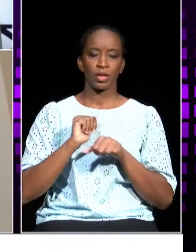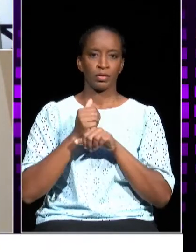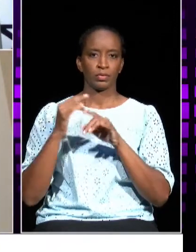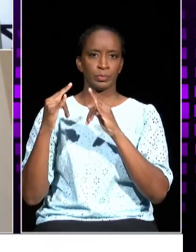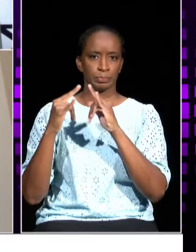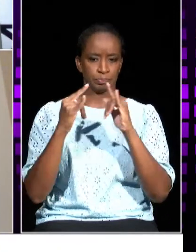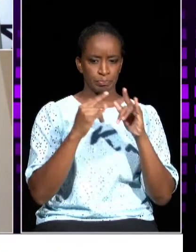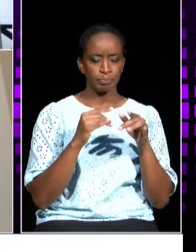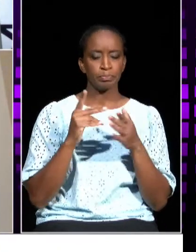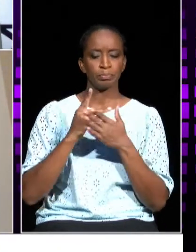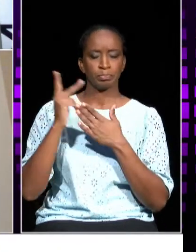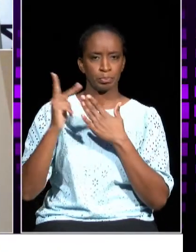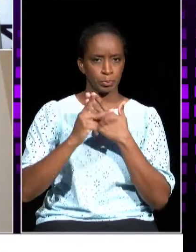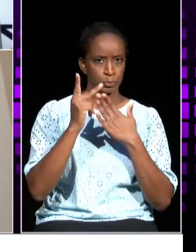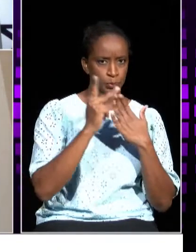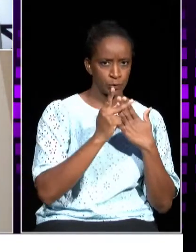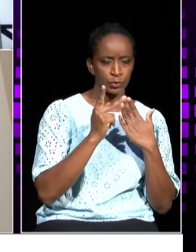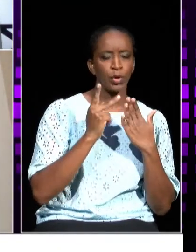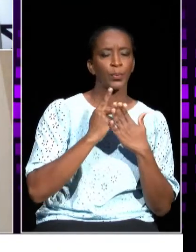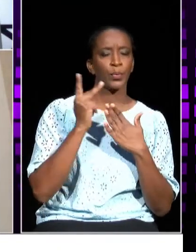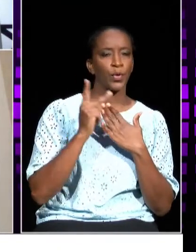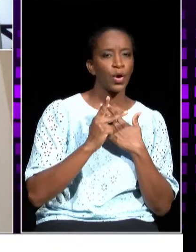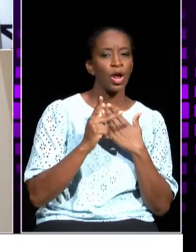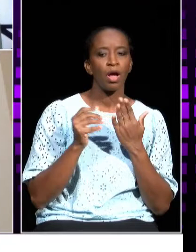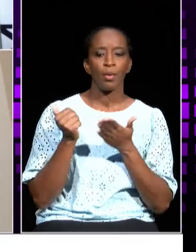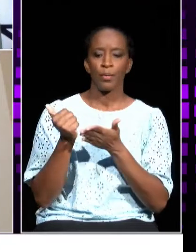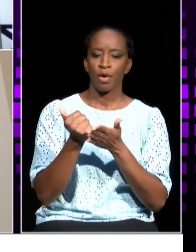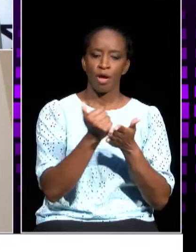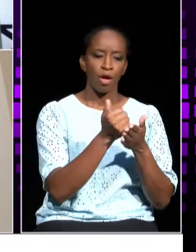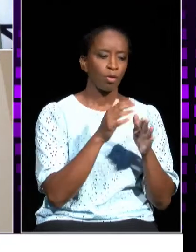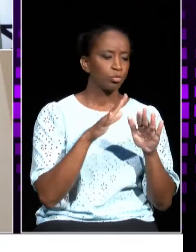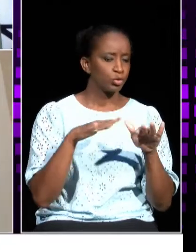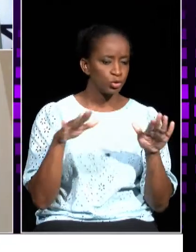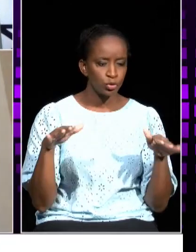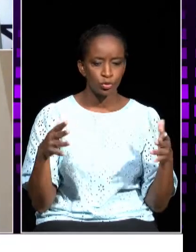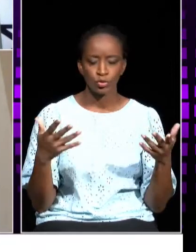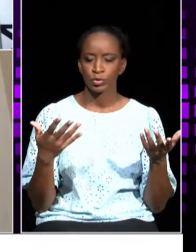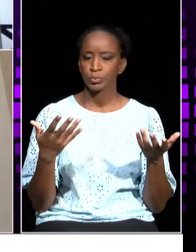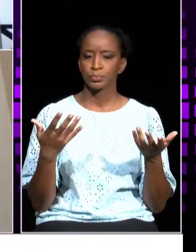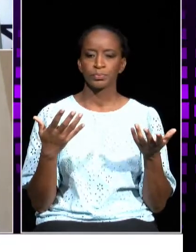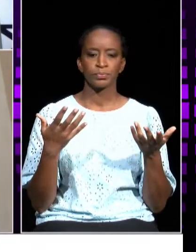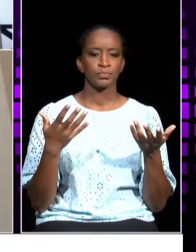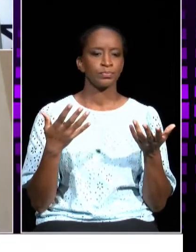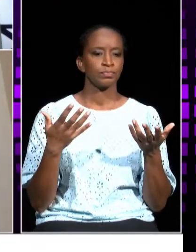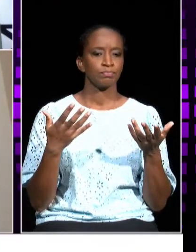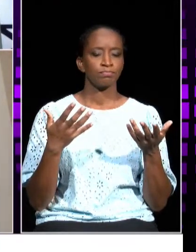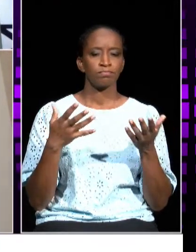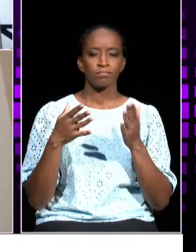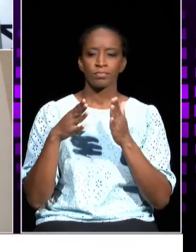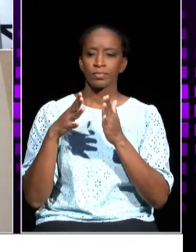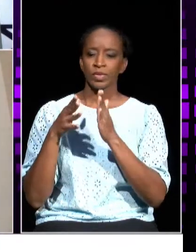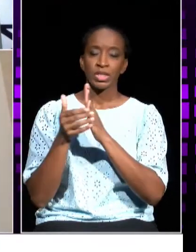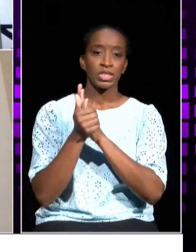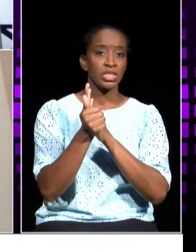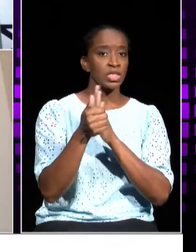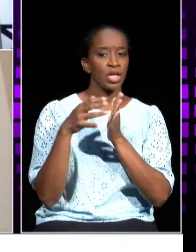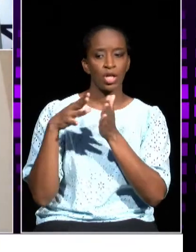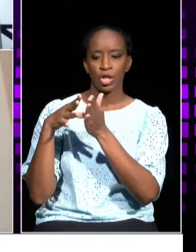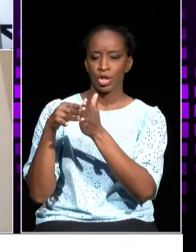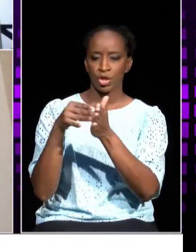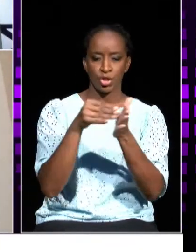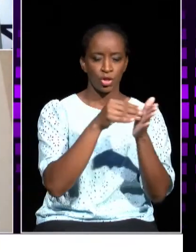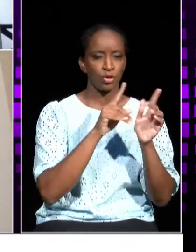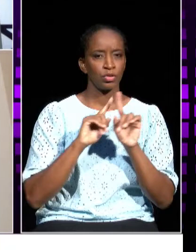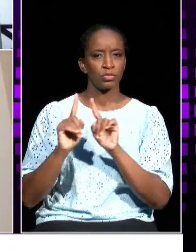they understand, certain life skills, how to develop yourself, how to get into barbering, how to present yourself for an interview. That's